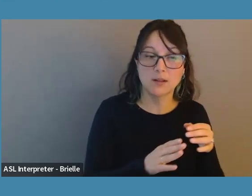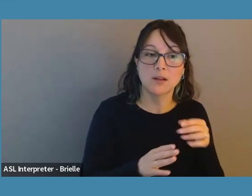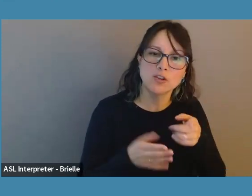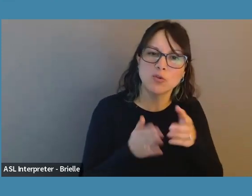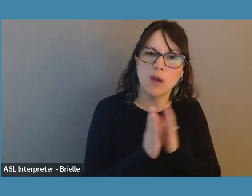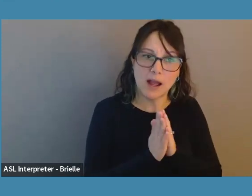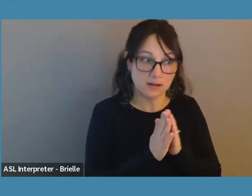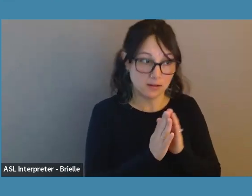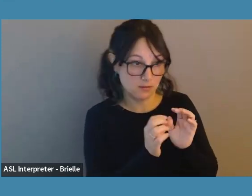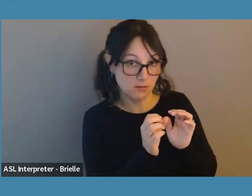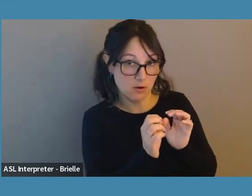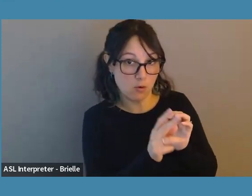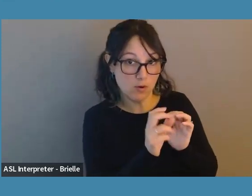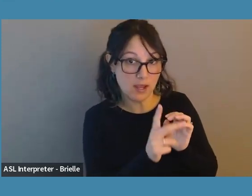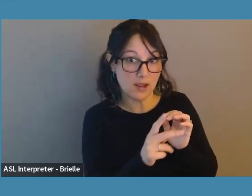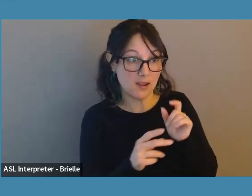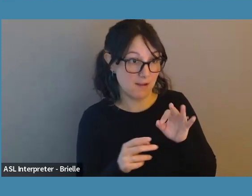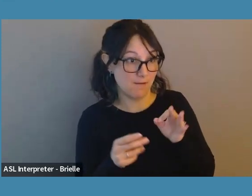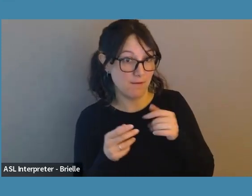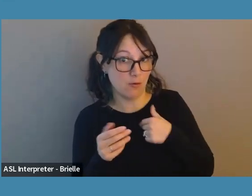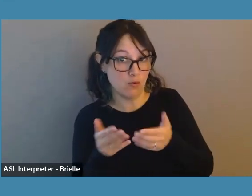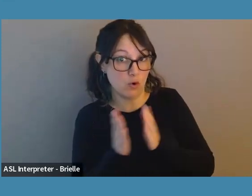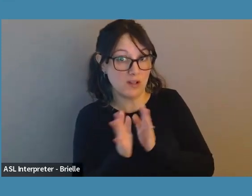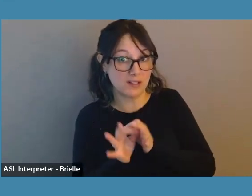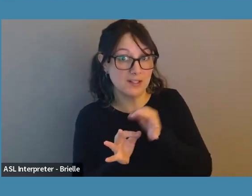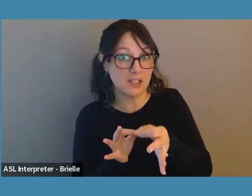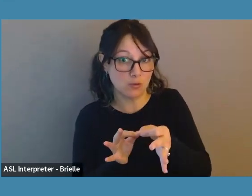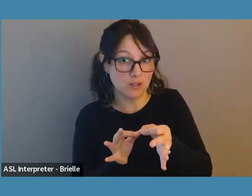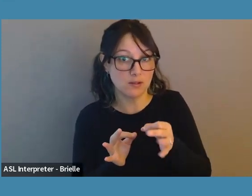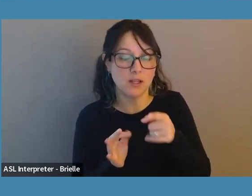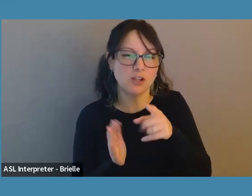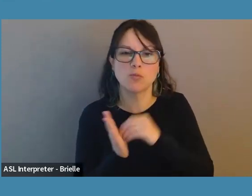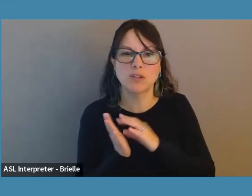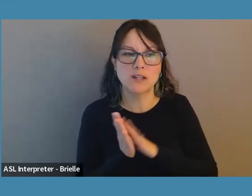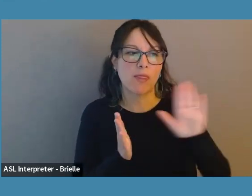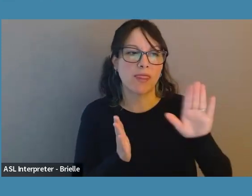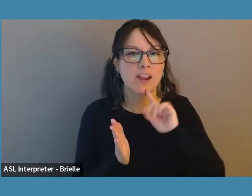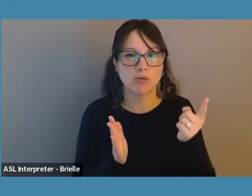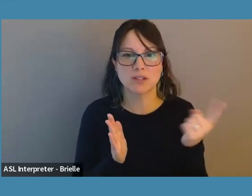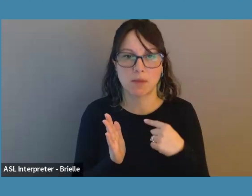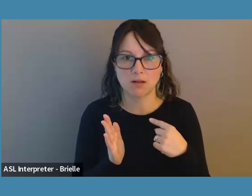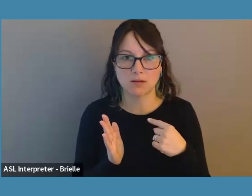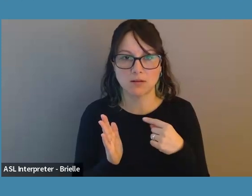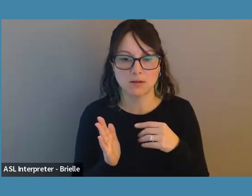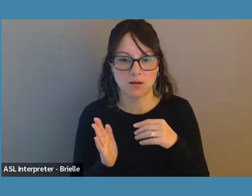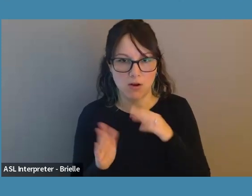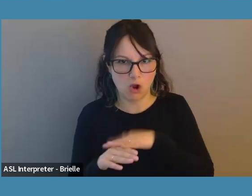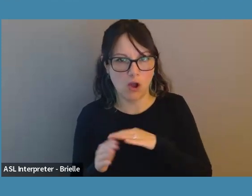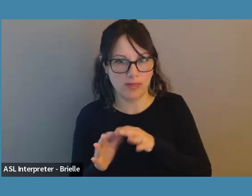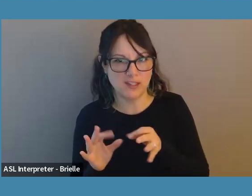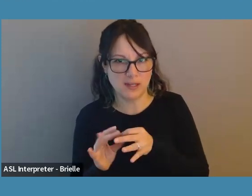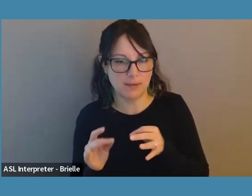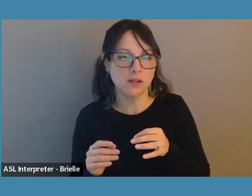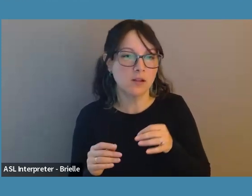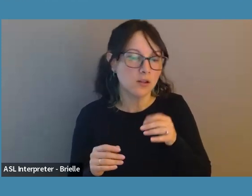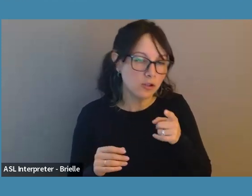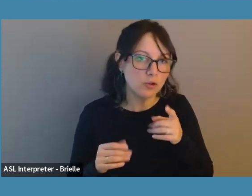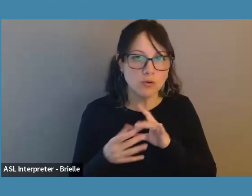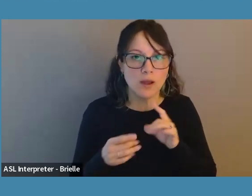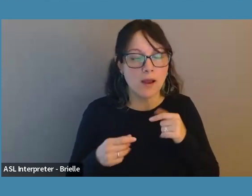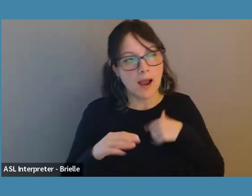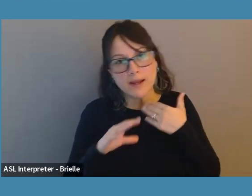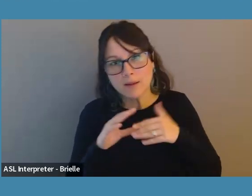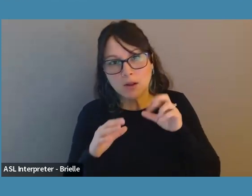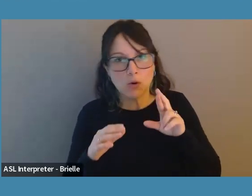they're okay with you requesting a continuance, and you put whatever their response is in that statement. So you're going to say, I emailed or